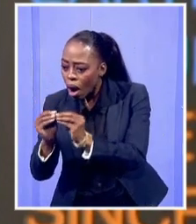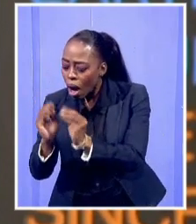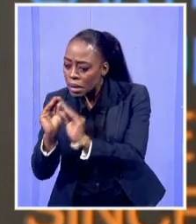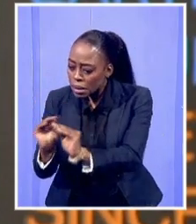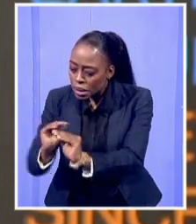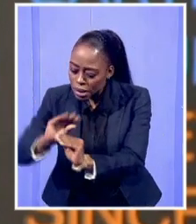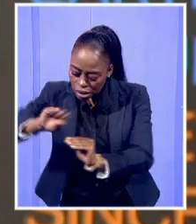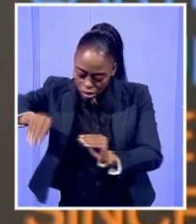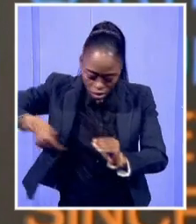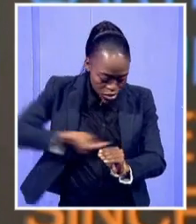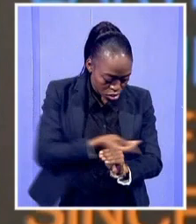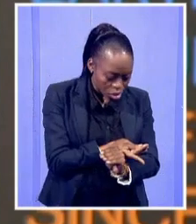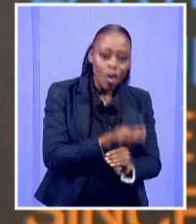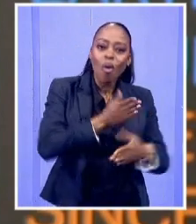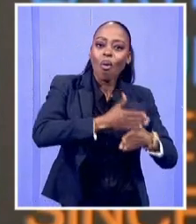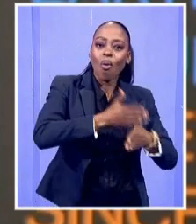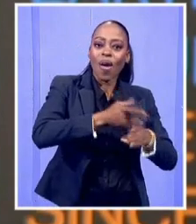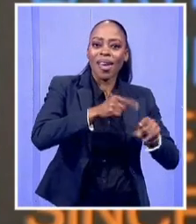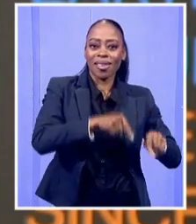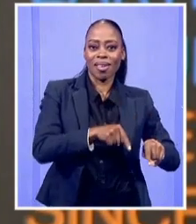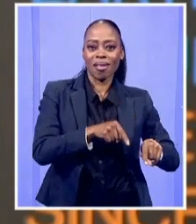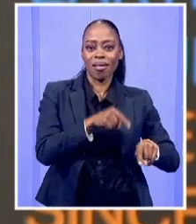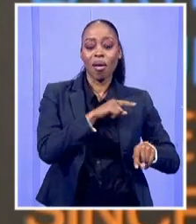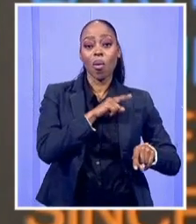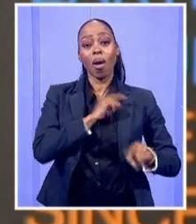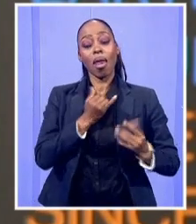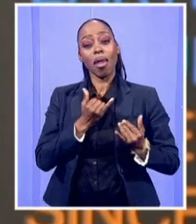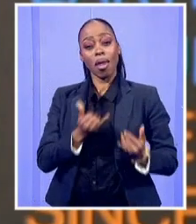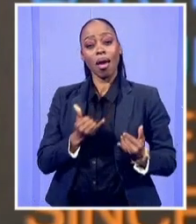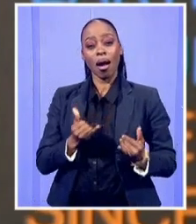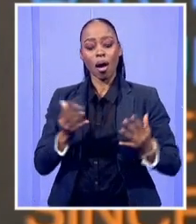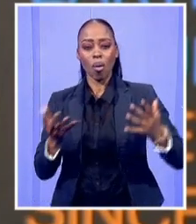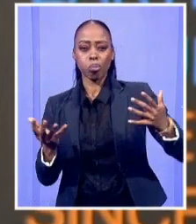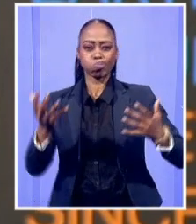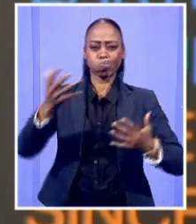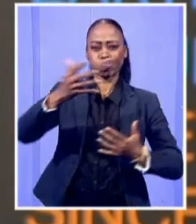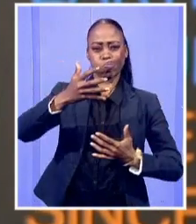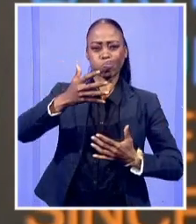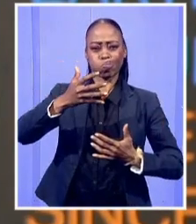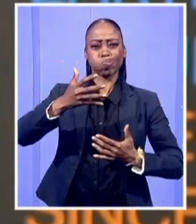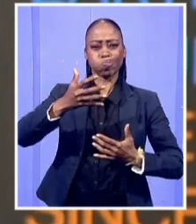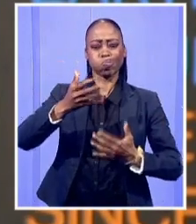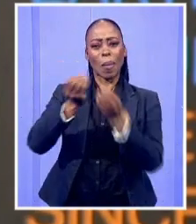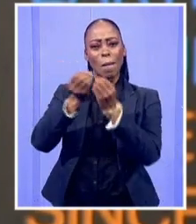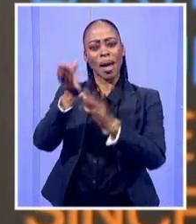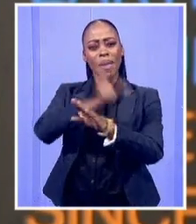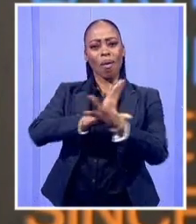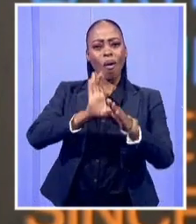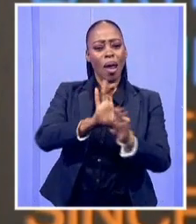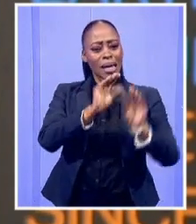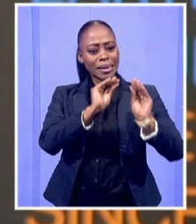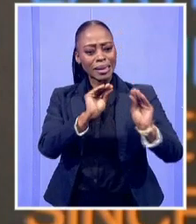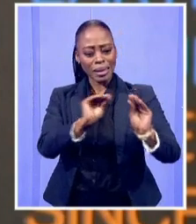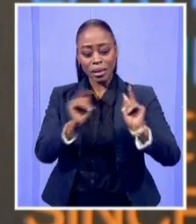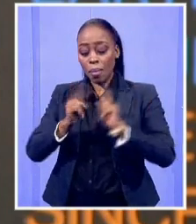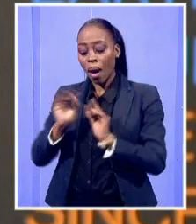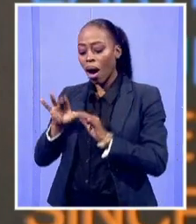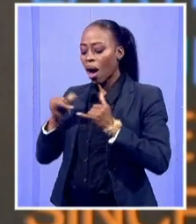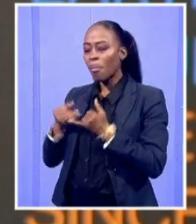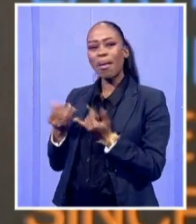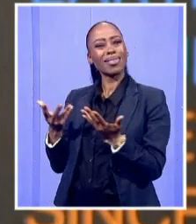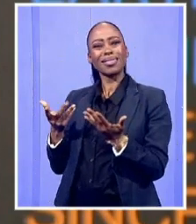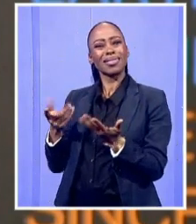to you. Because there is right now a misalignment with a number of our TVET colleges. They are not